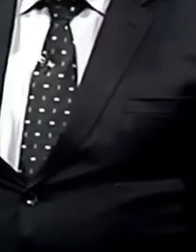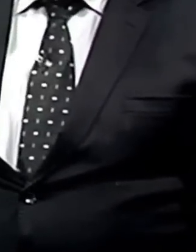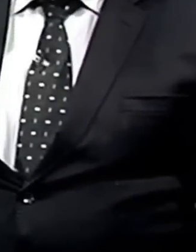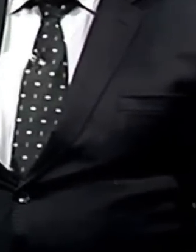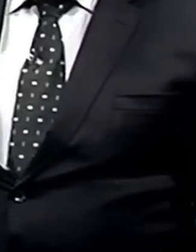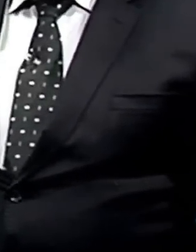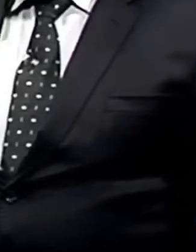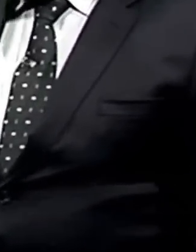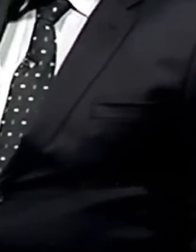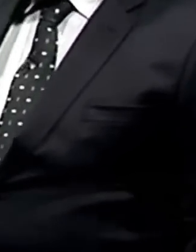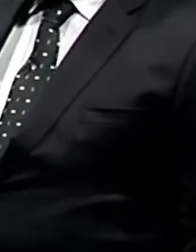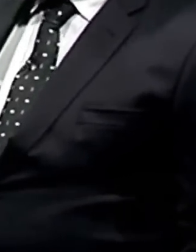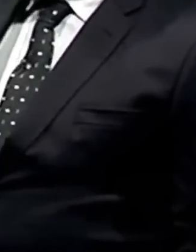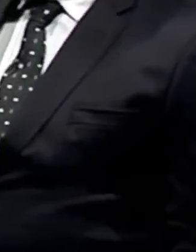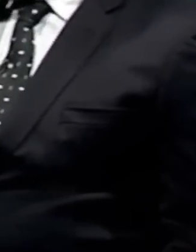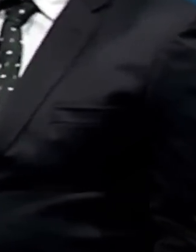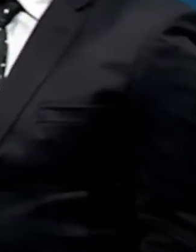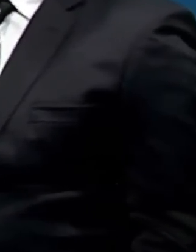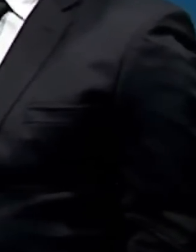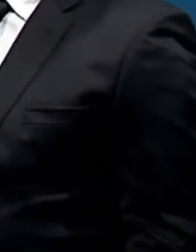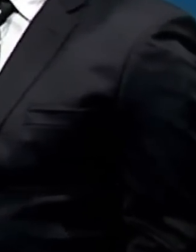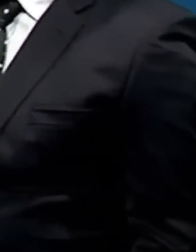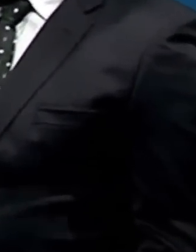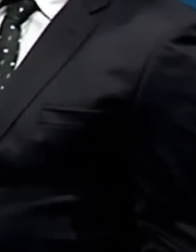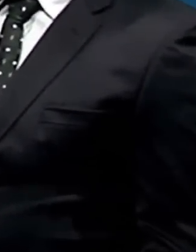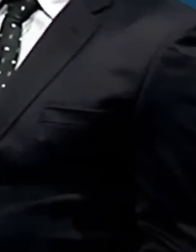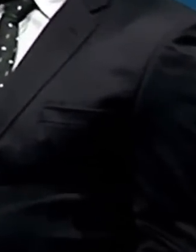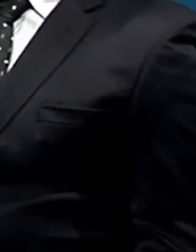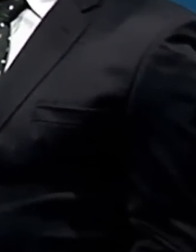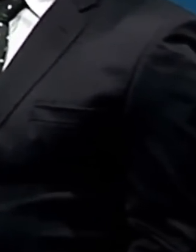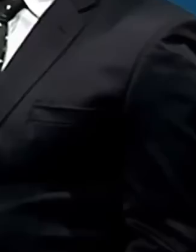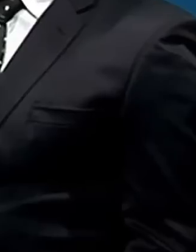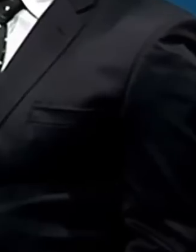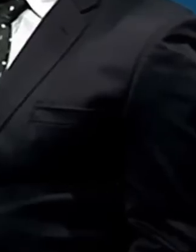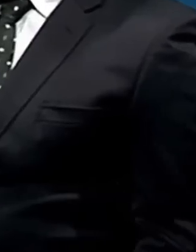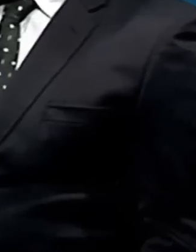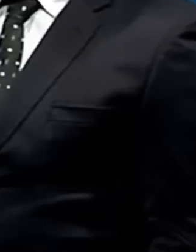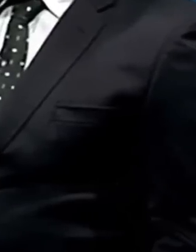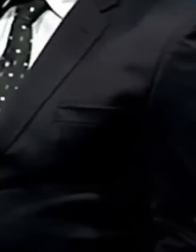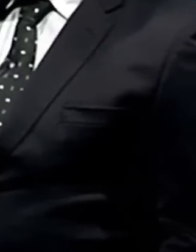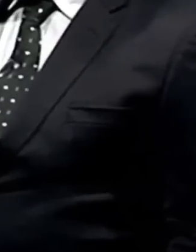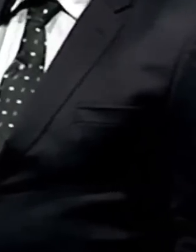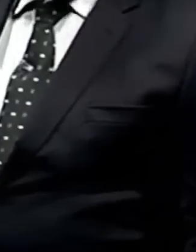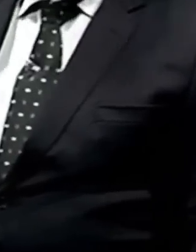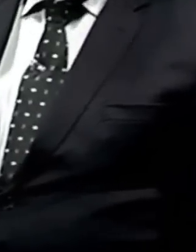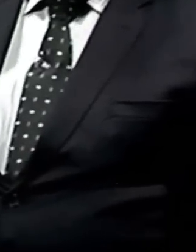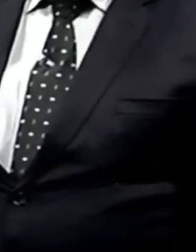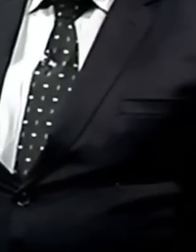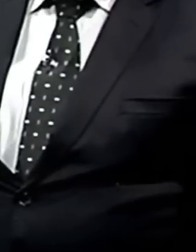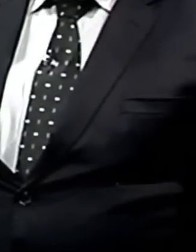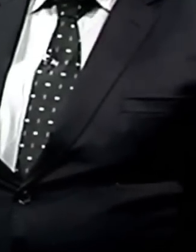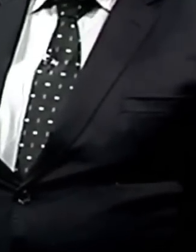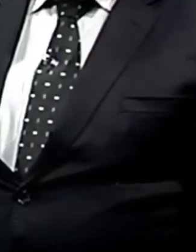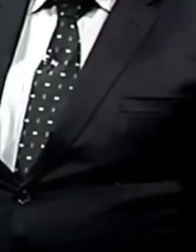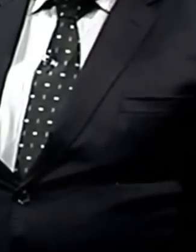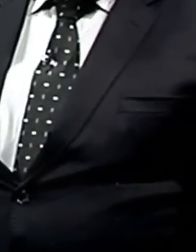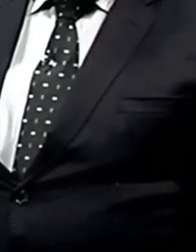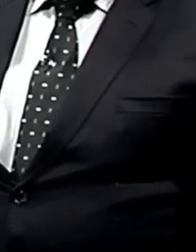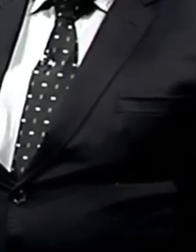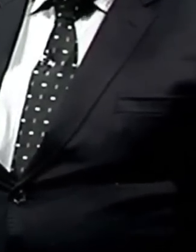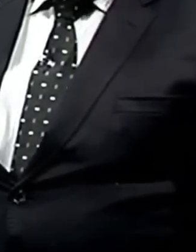yona bele maemo a tleng a phodile tla fitla tse masho a mabedi motsomedi mona Gqebega le shome masho a mabedi ka mane ka Creedog masho a mabedi motsomong ka mane